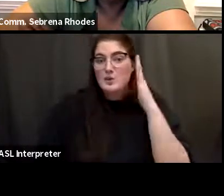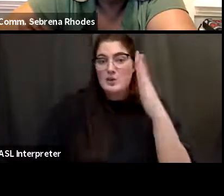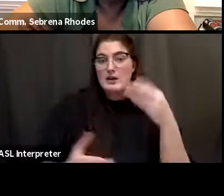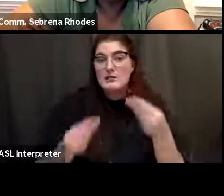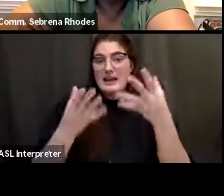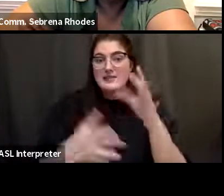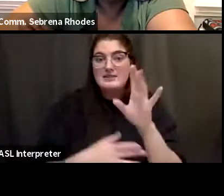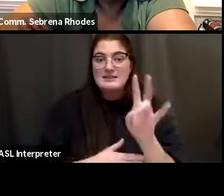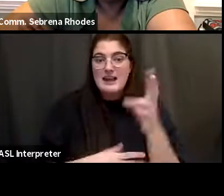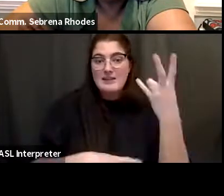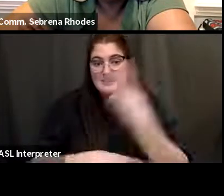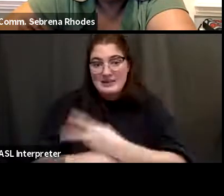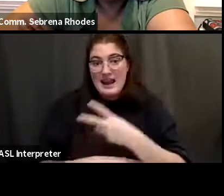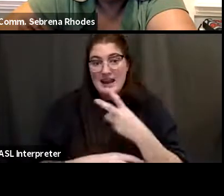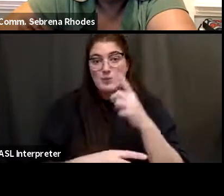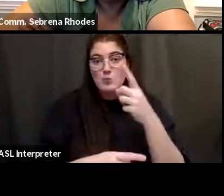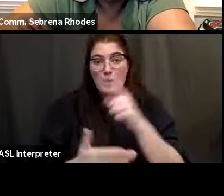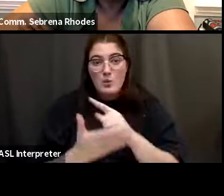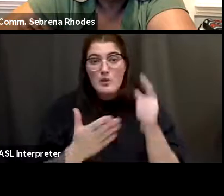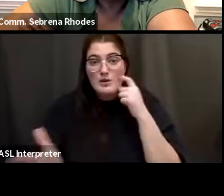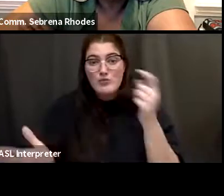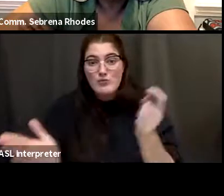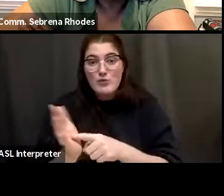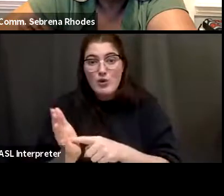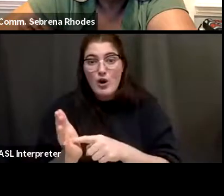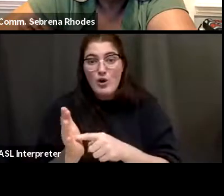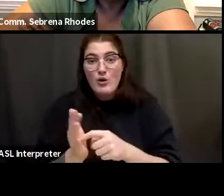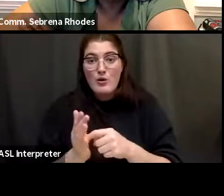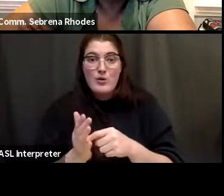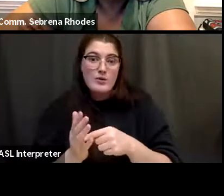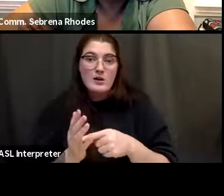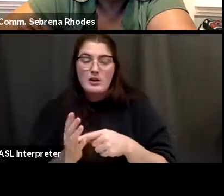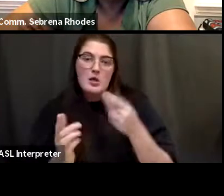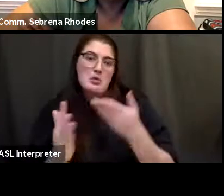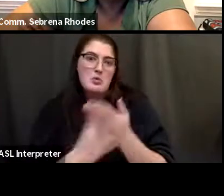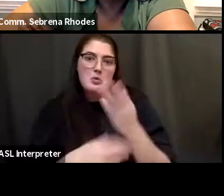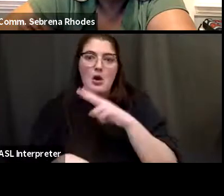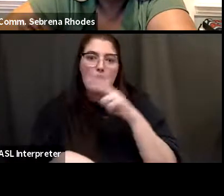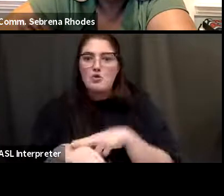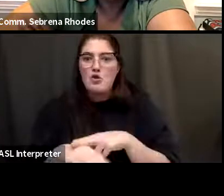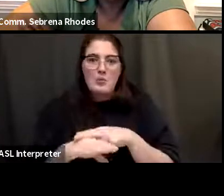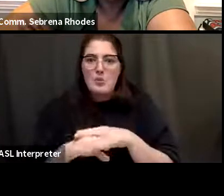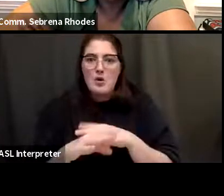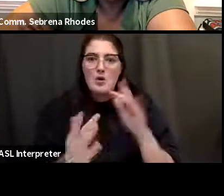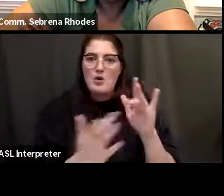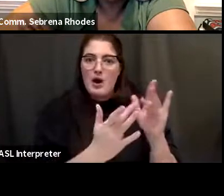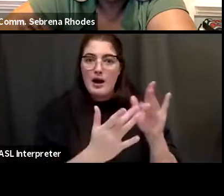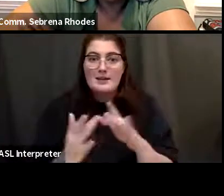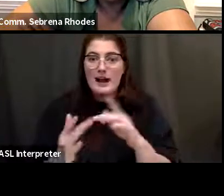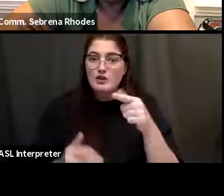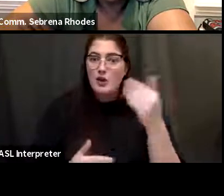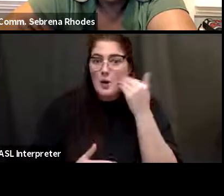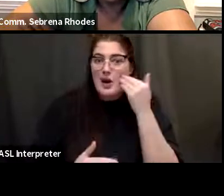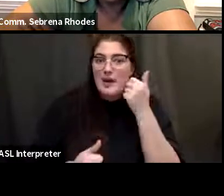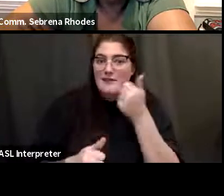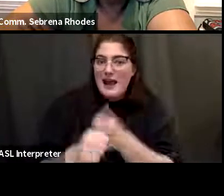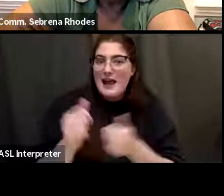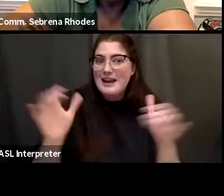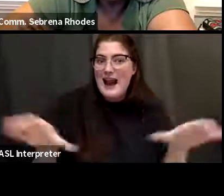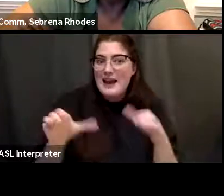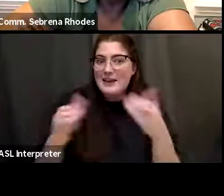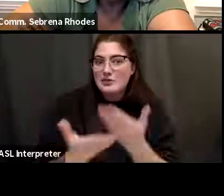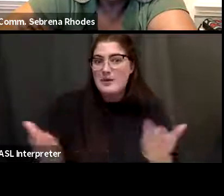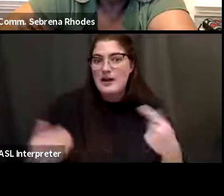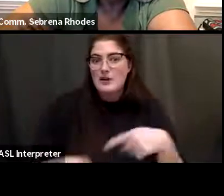7 days notice via our normal channels so that you're aware of any action items, and we'll